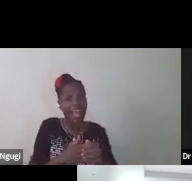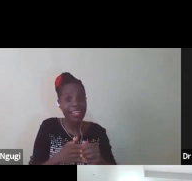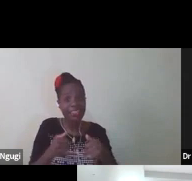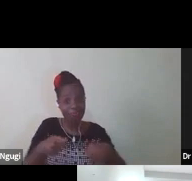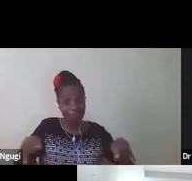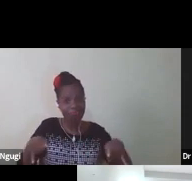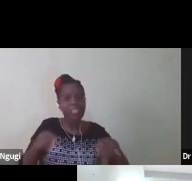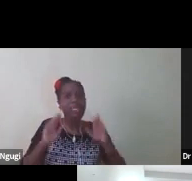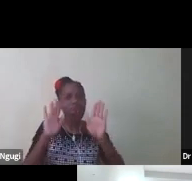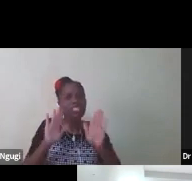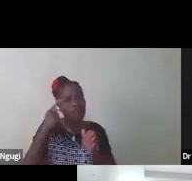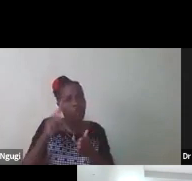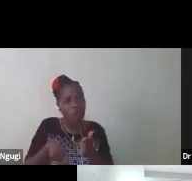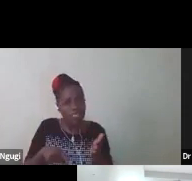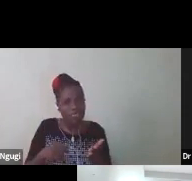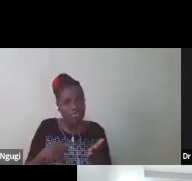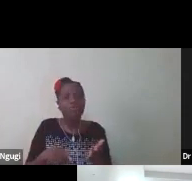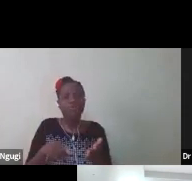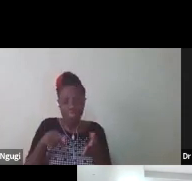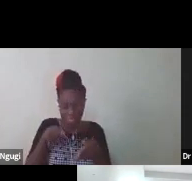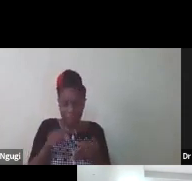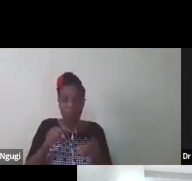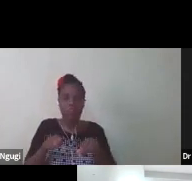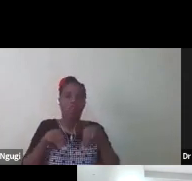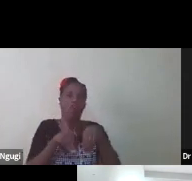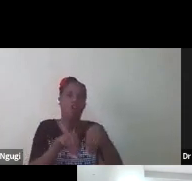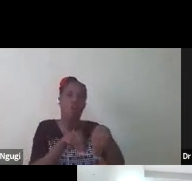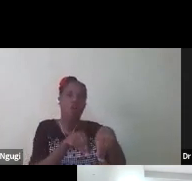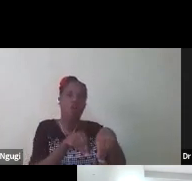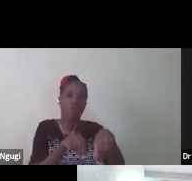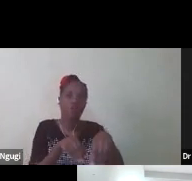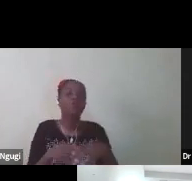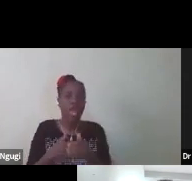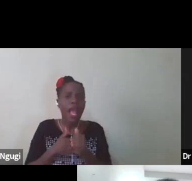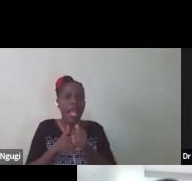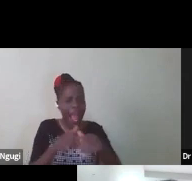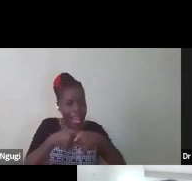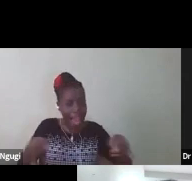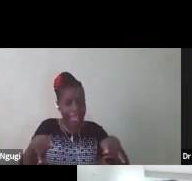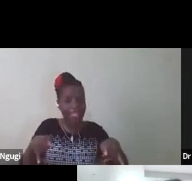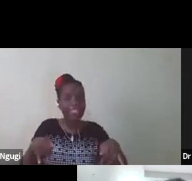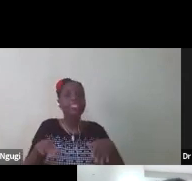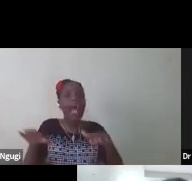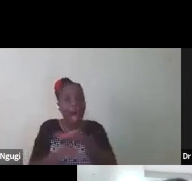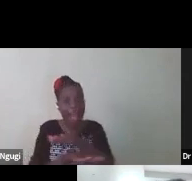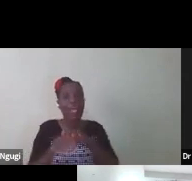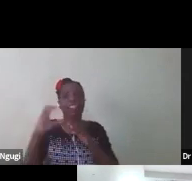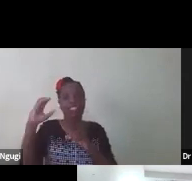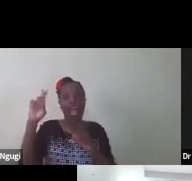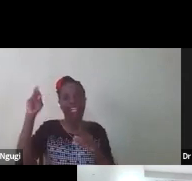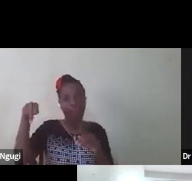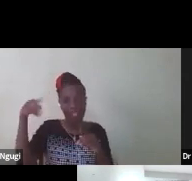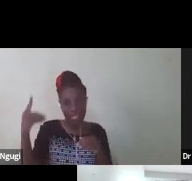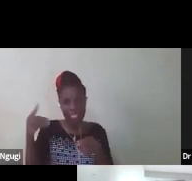that what we have is a product they can comply with. And the guidelines were largely CRPD and quality rights compliant.